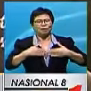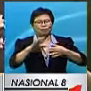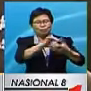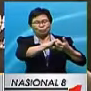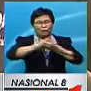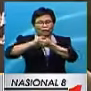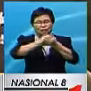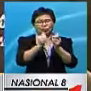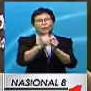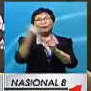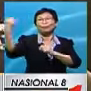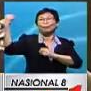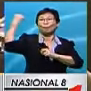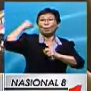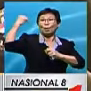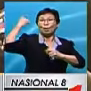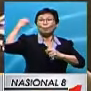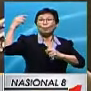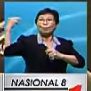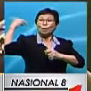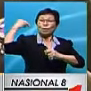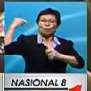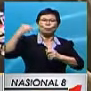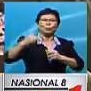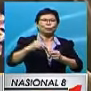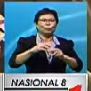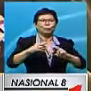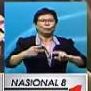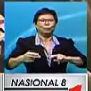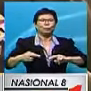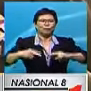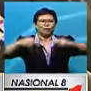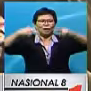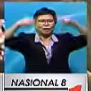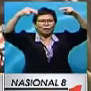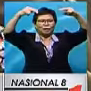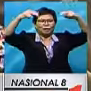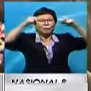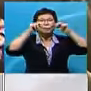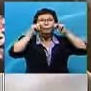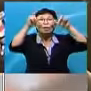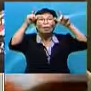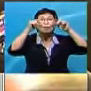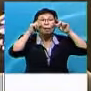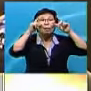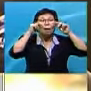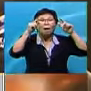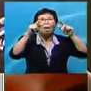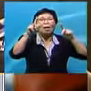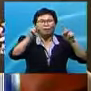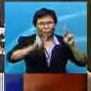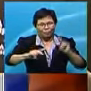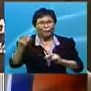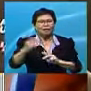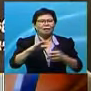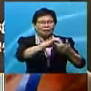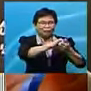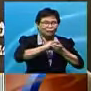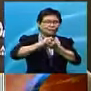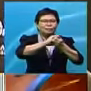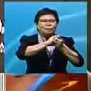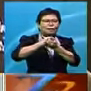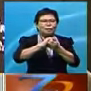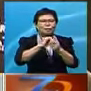Milo to increase the public awareness on Kuala Lumpur 2017, and we are very happy, of course, to be partnering with a company